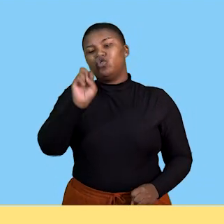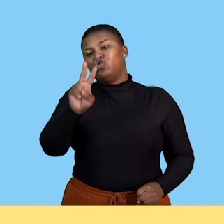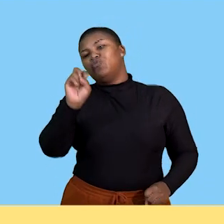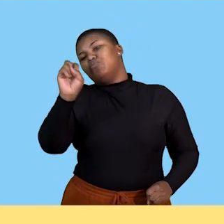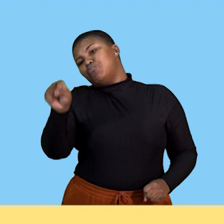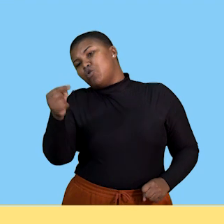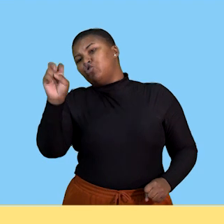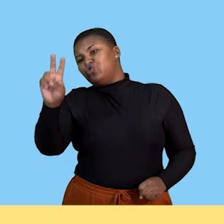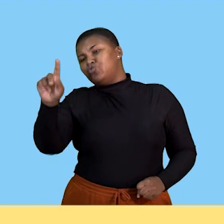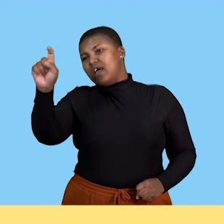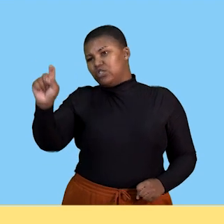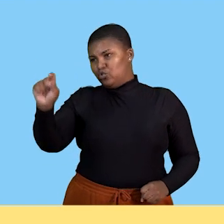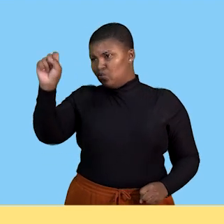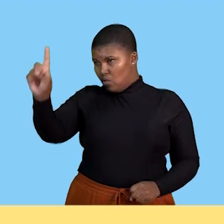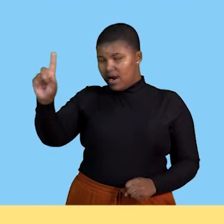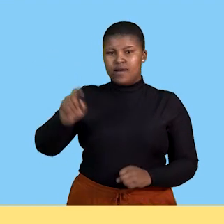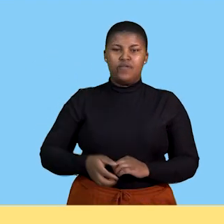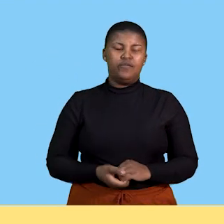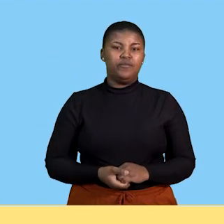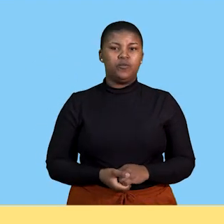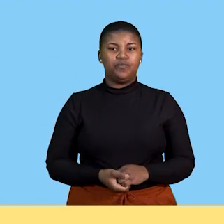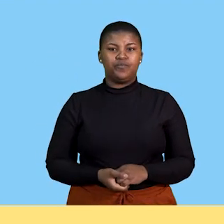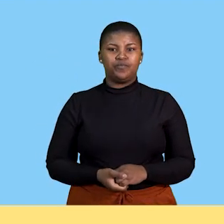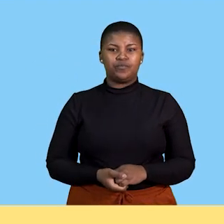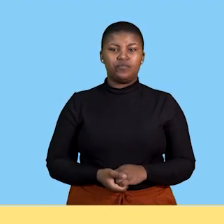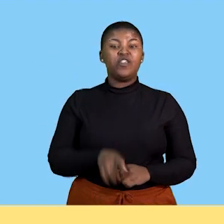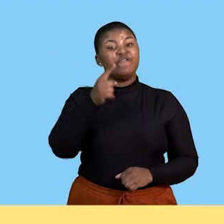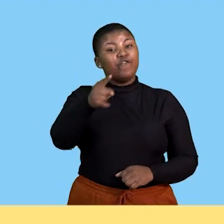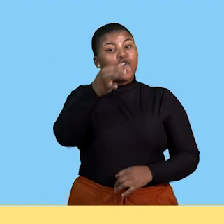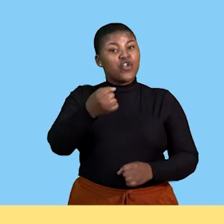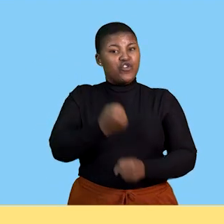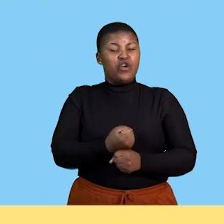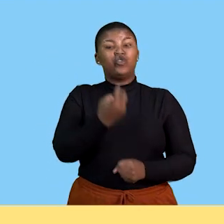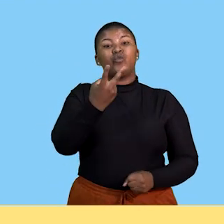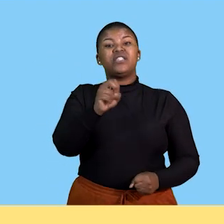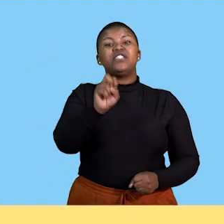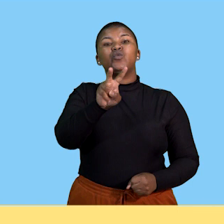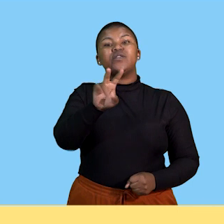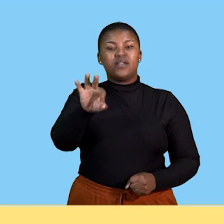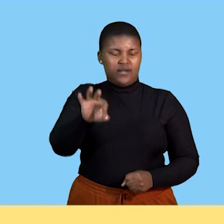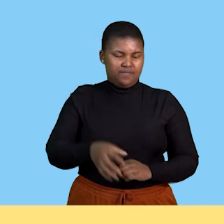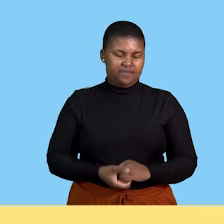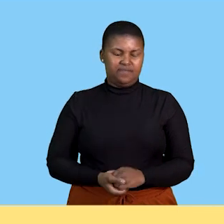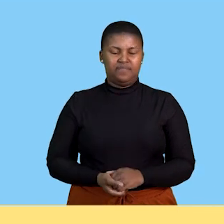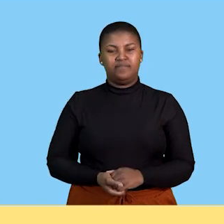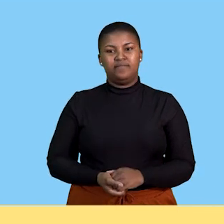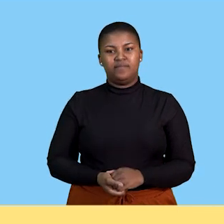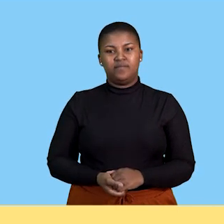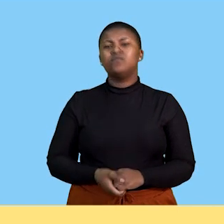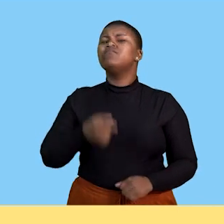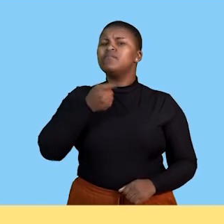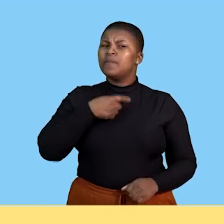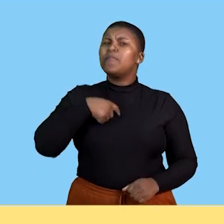by 10,000. I get 1. It has to be as to 1. I divide this by 10,000 and then I get